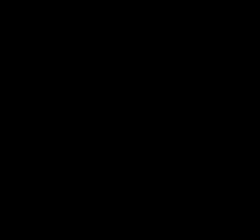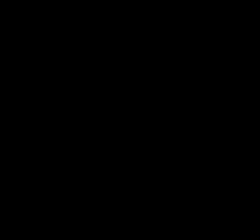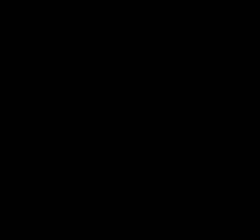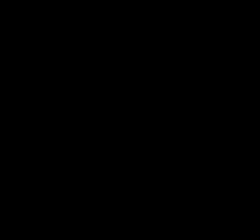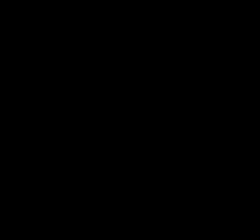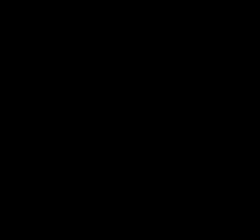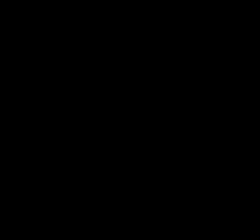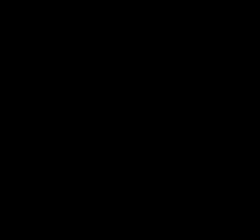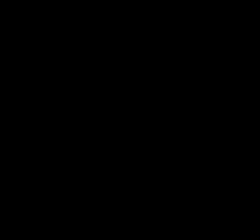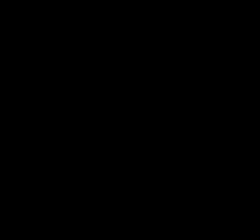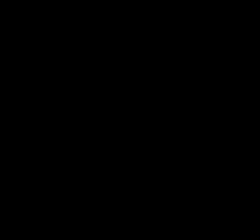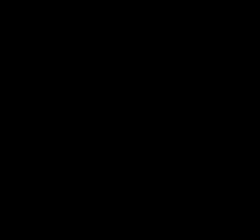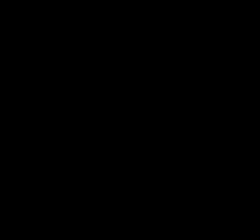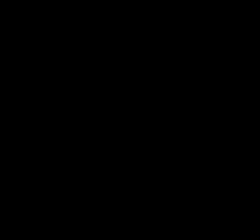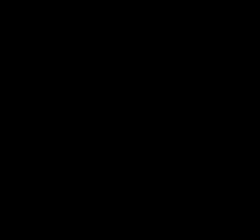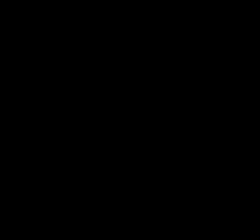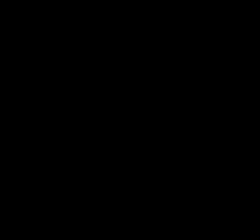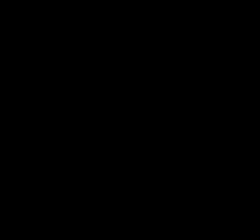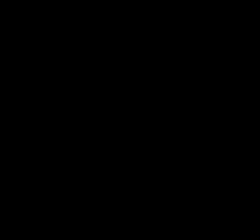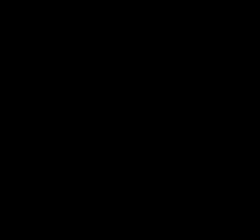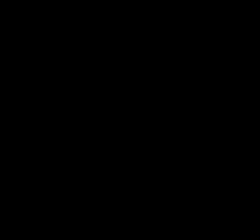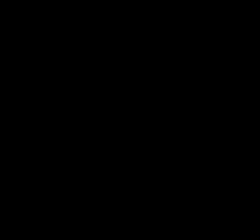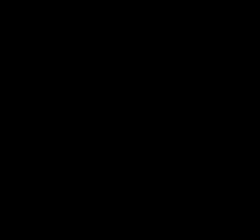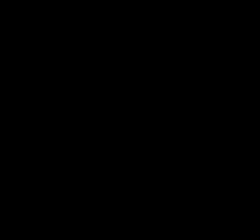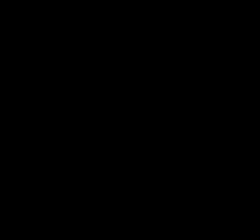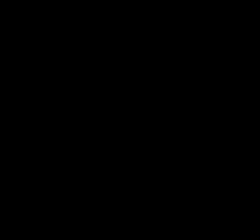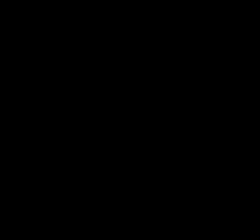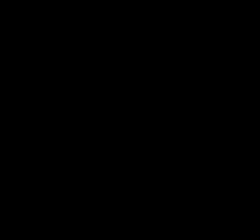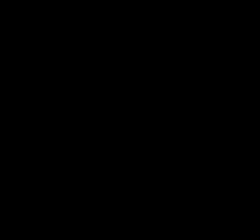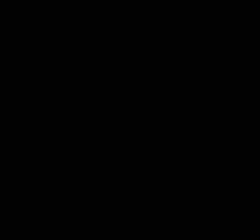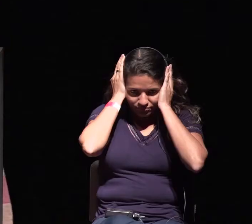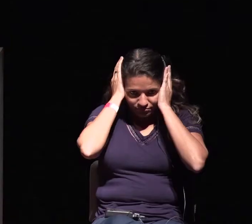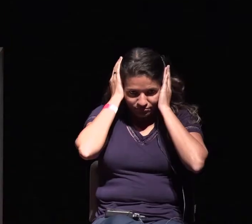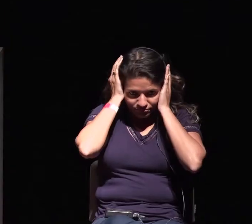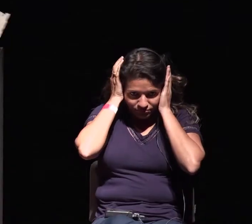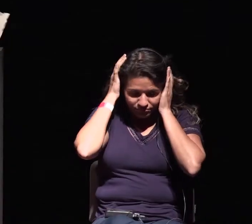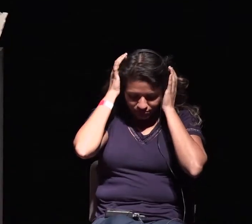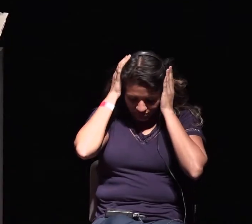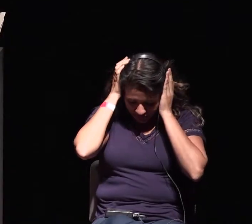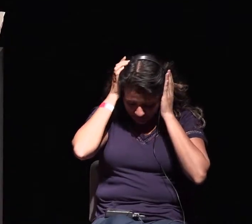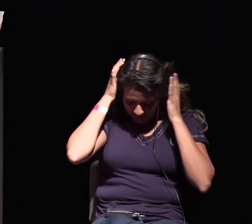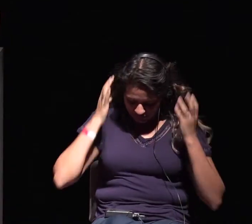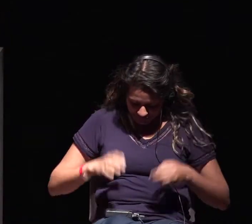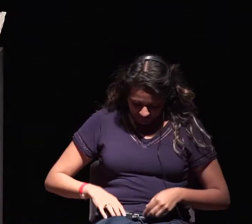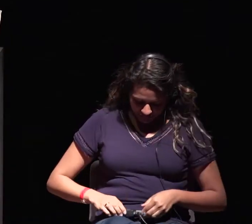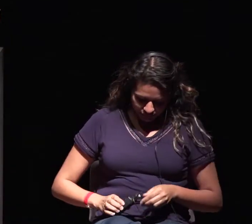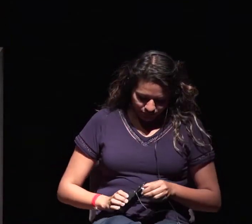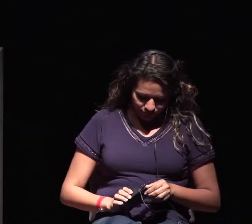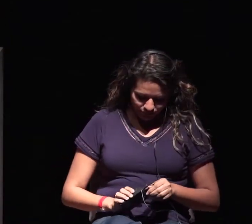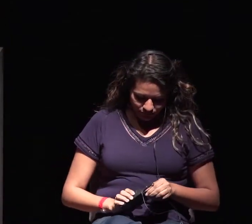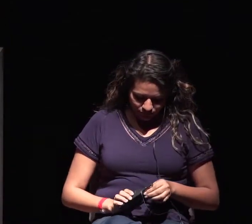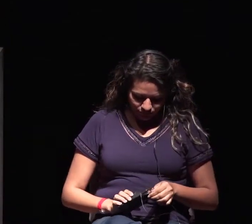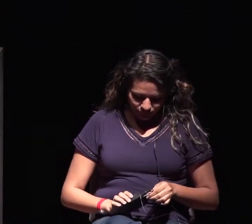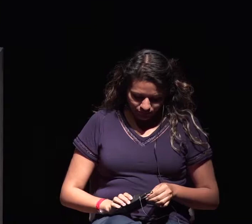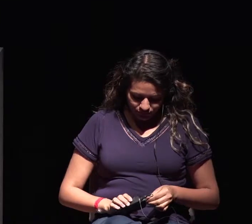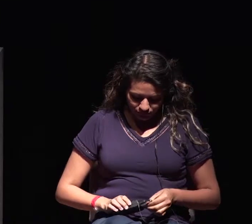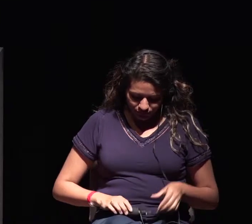professora visitante Robert Sterling Clark no Williams College. Hello.